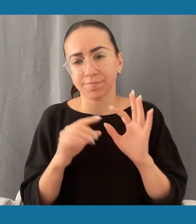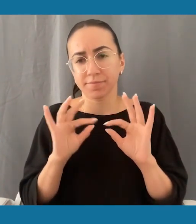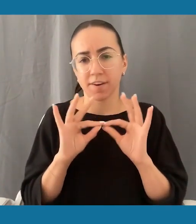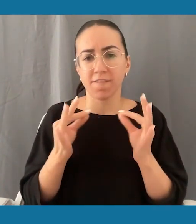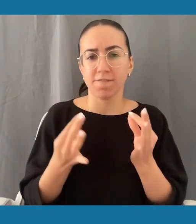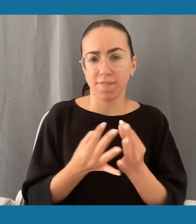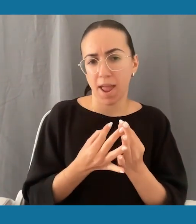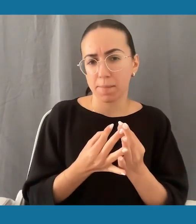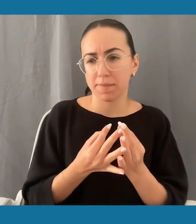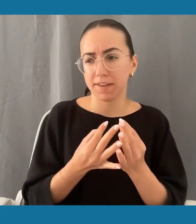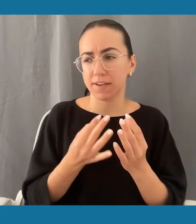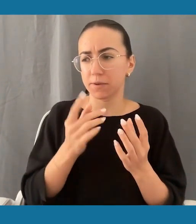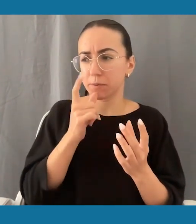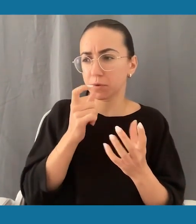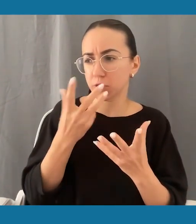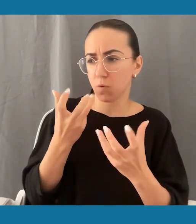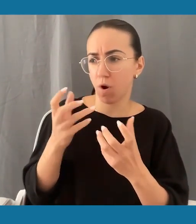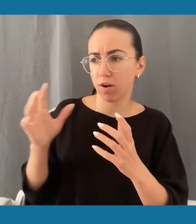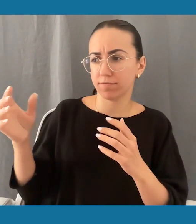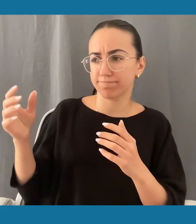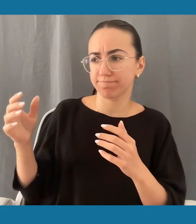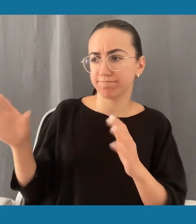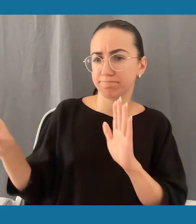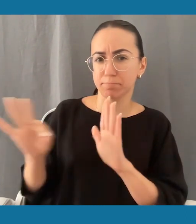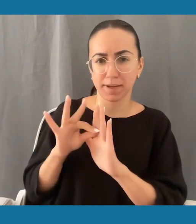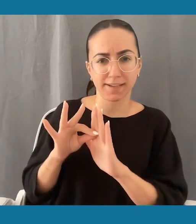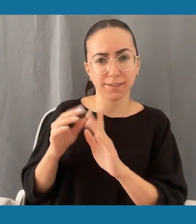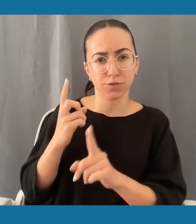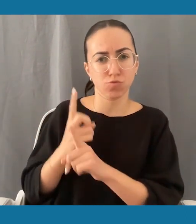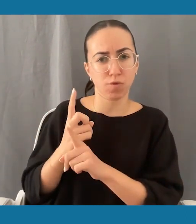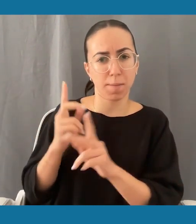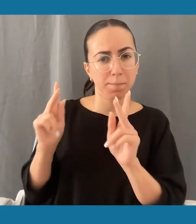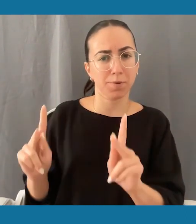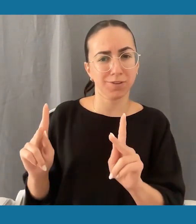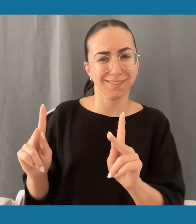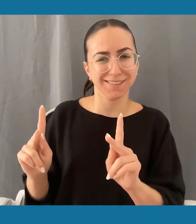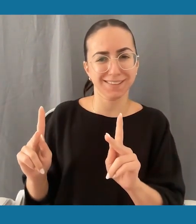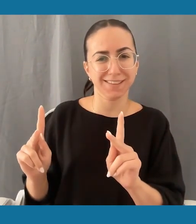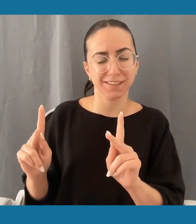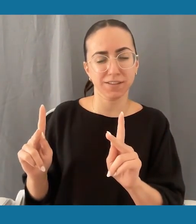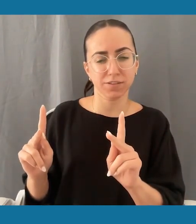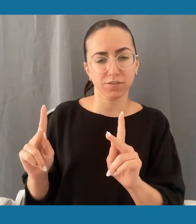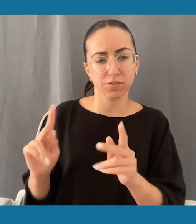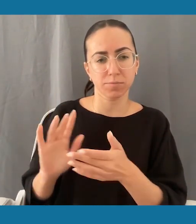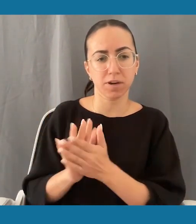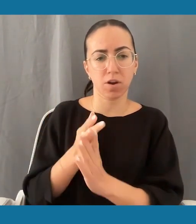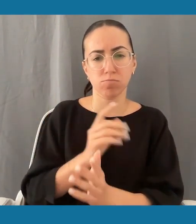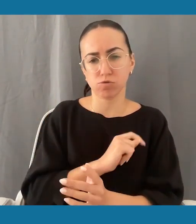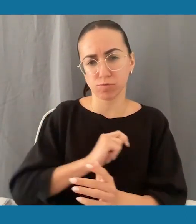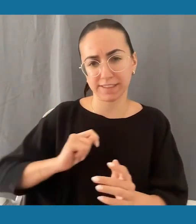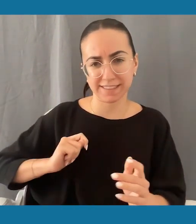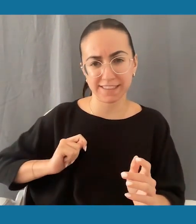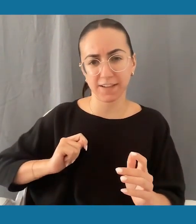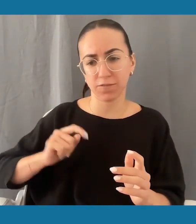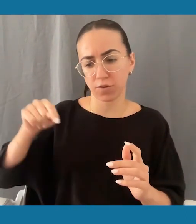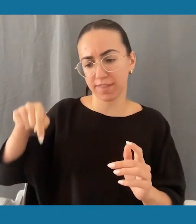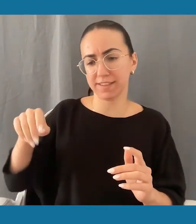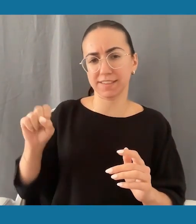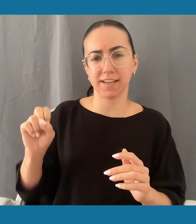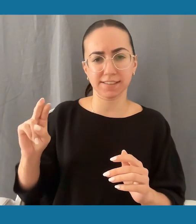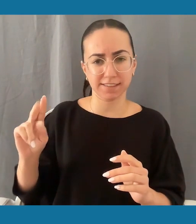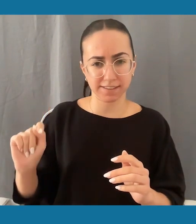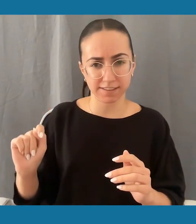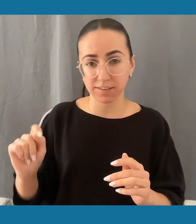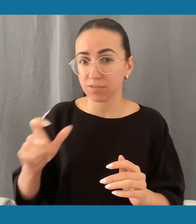about who is the right person to act as the trustee of a special needs trust. If you don't have the